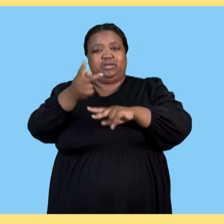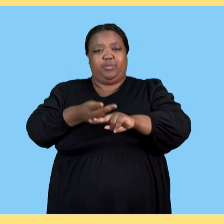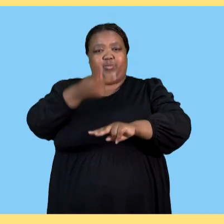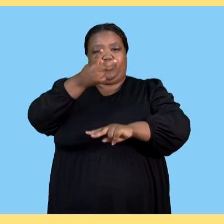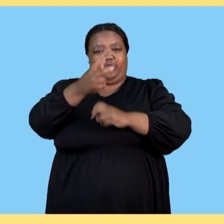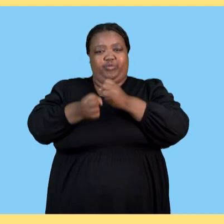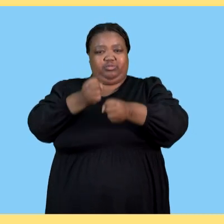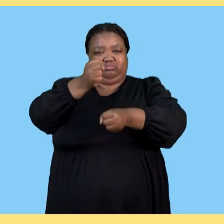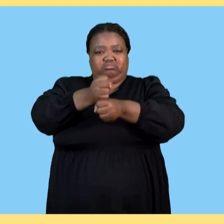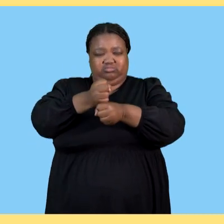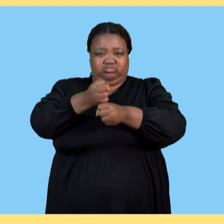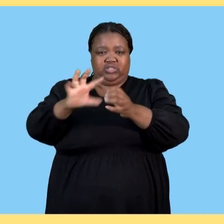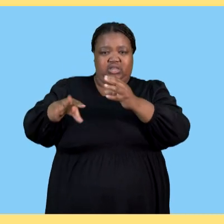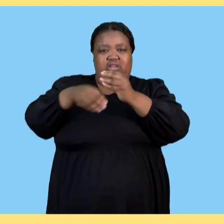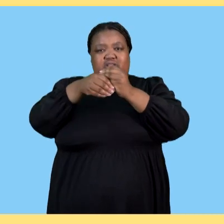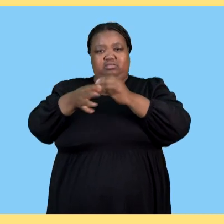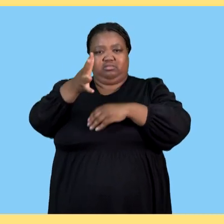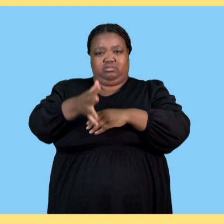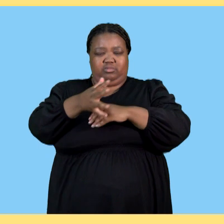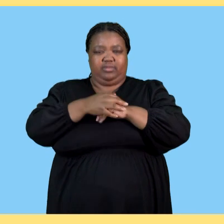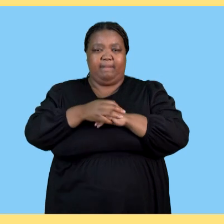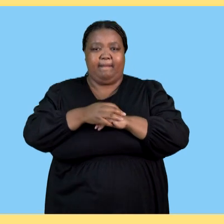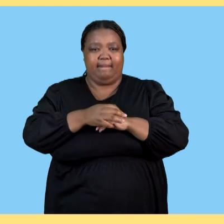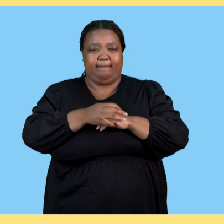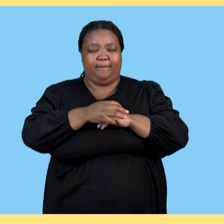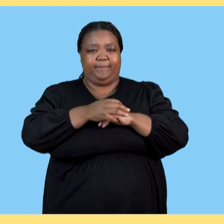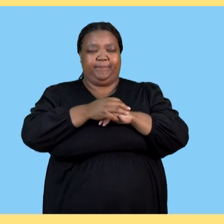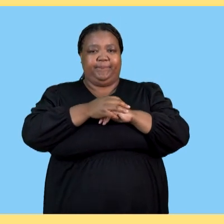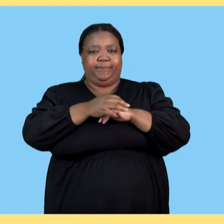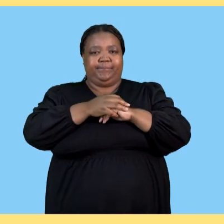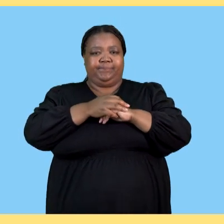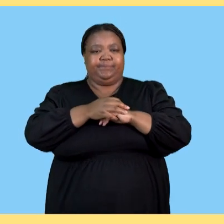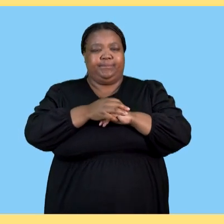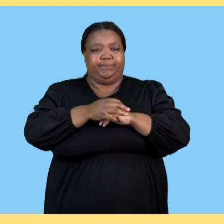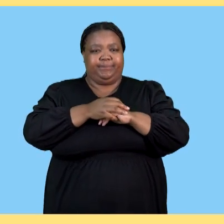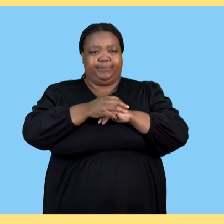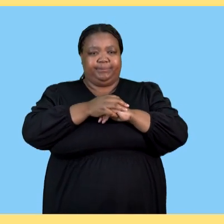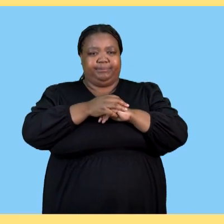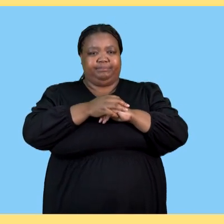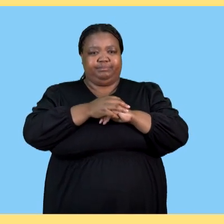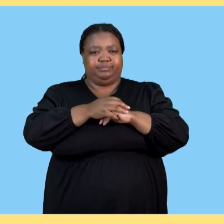year. I have to add my net profit for the year.